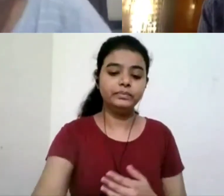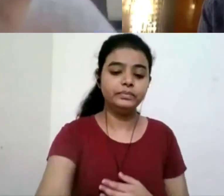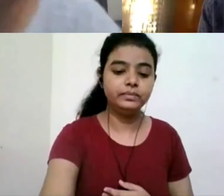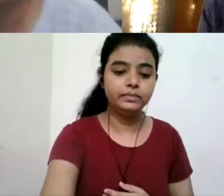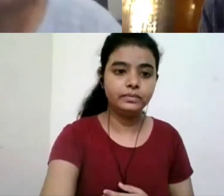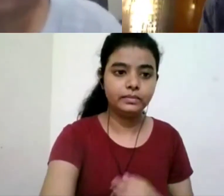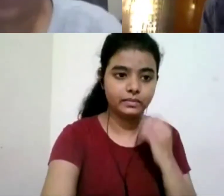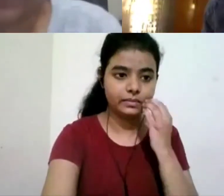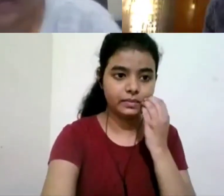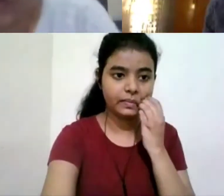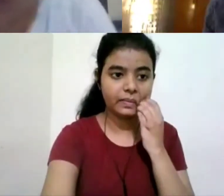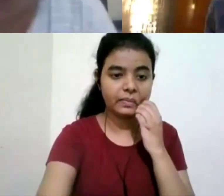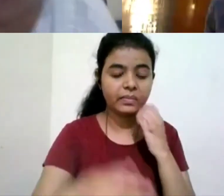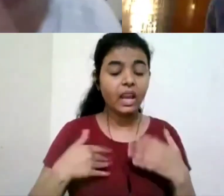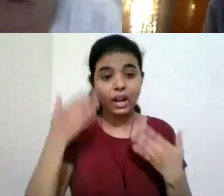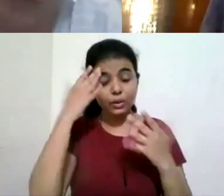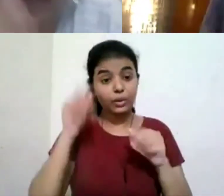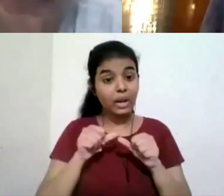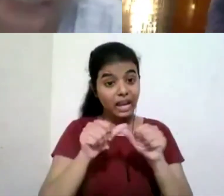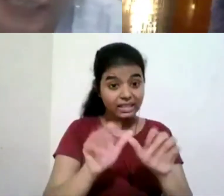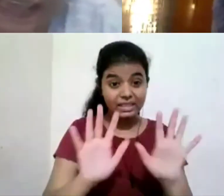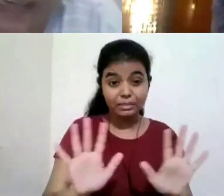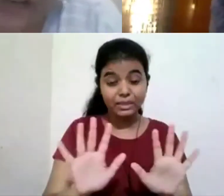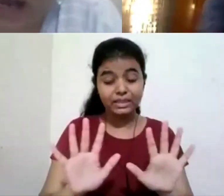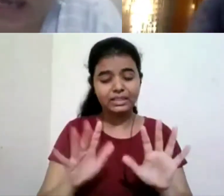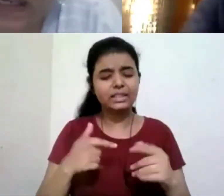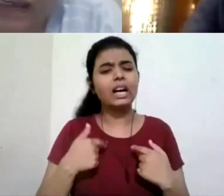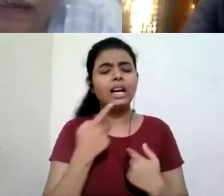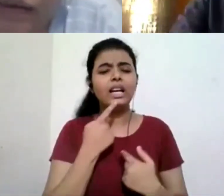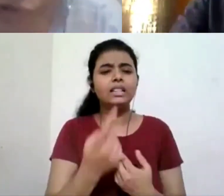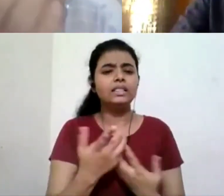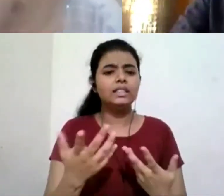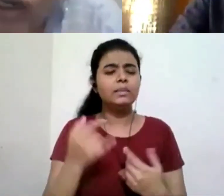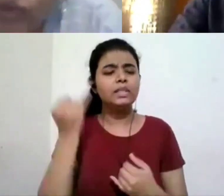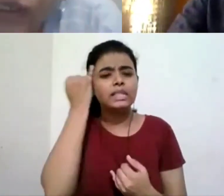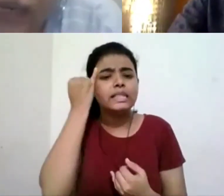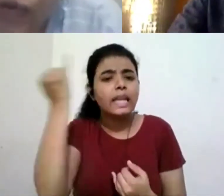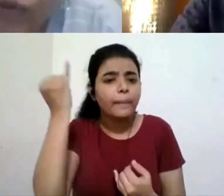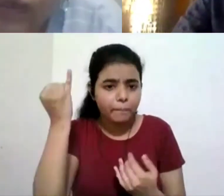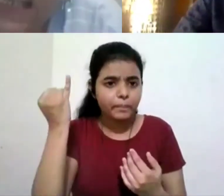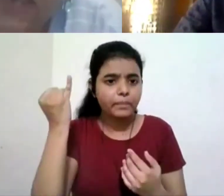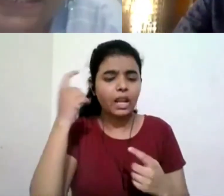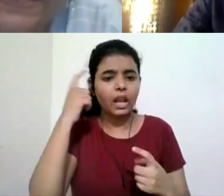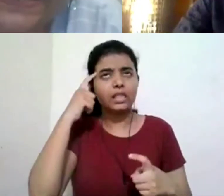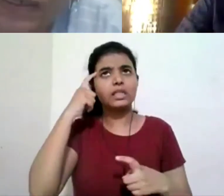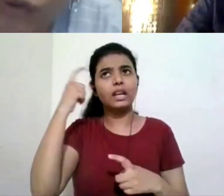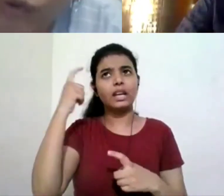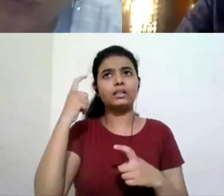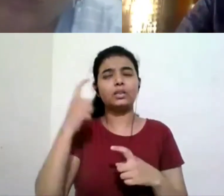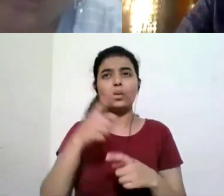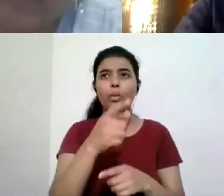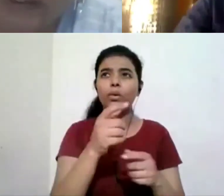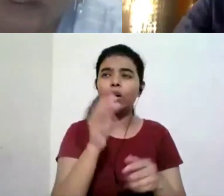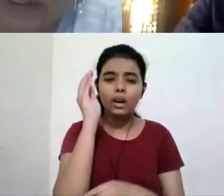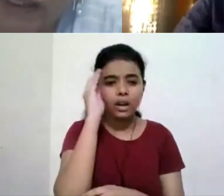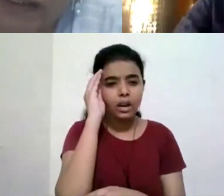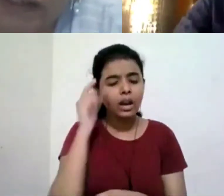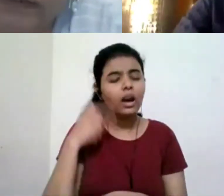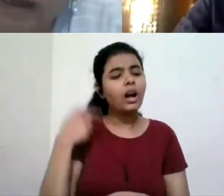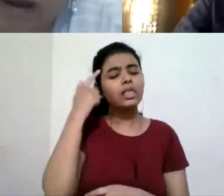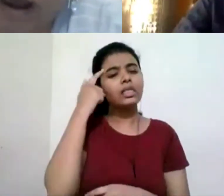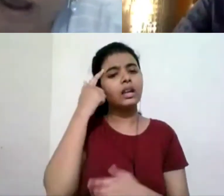Santosh, I don't even know whether I'm answering you on all fours, but it's just like an idea, a thought which came to me as I was listening to you.